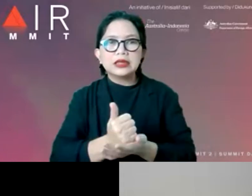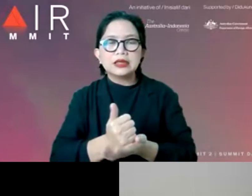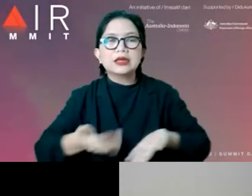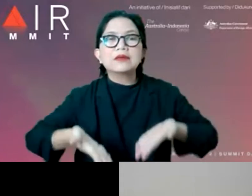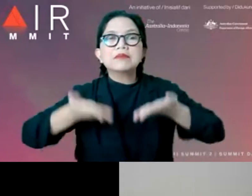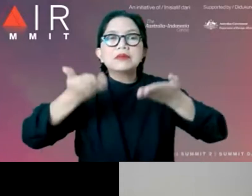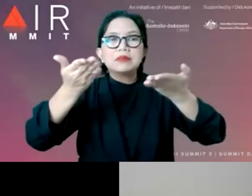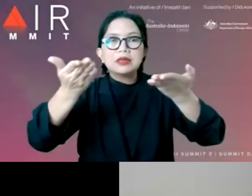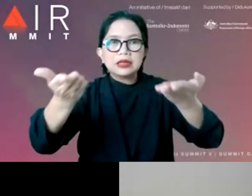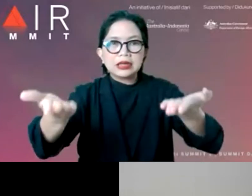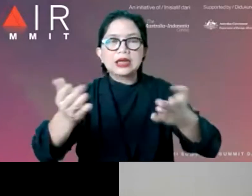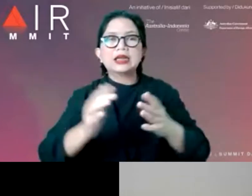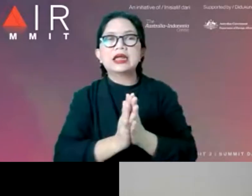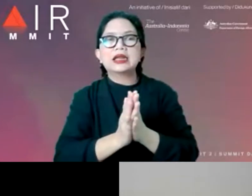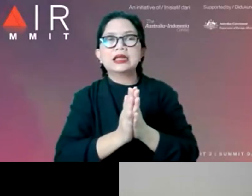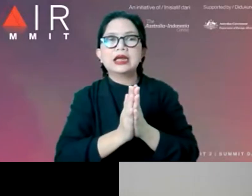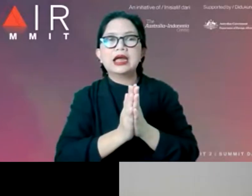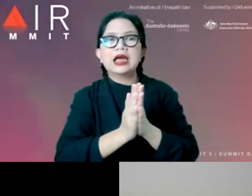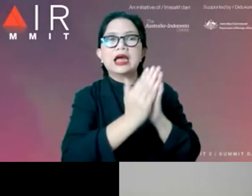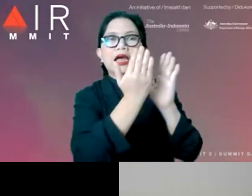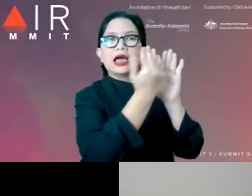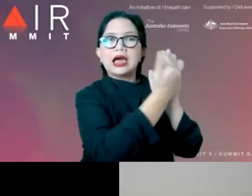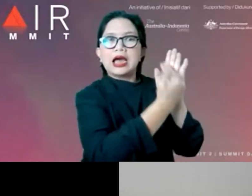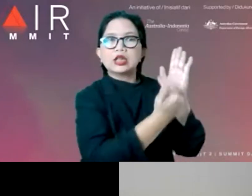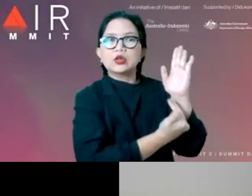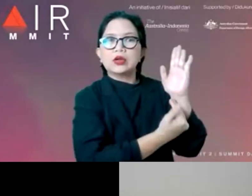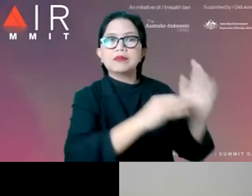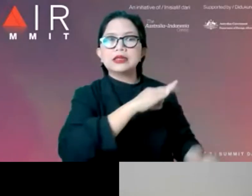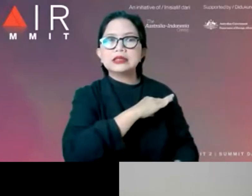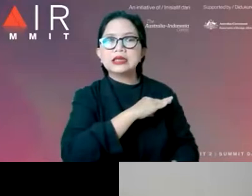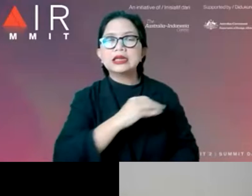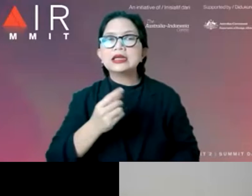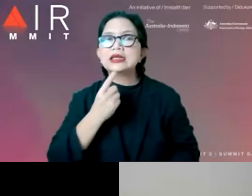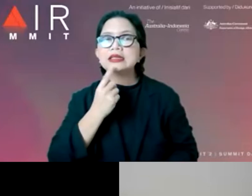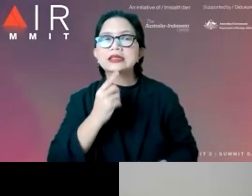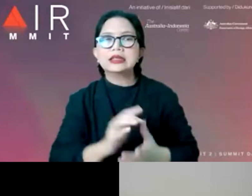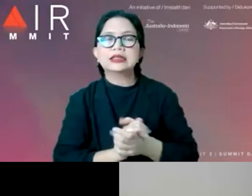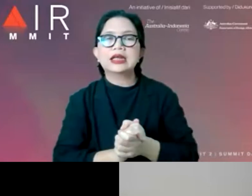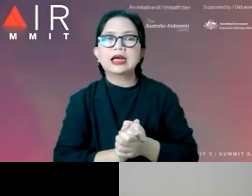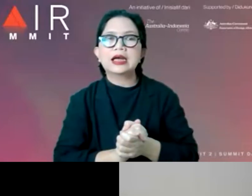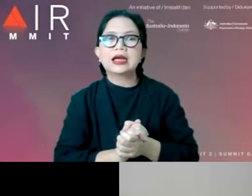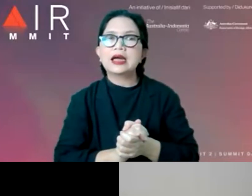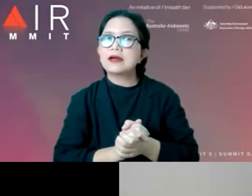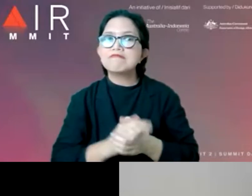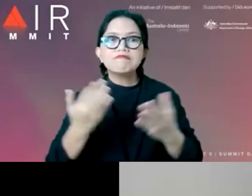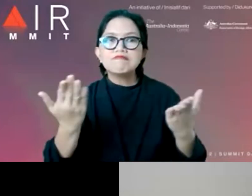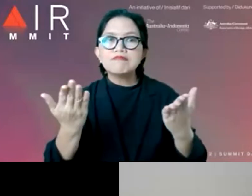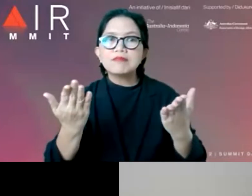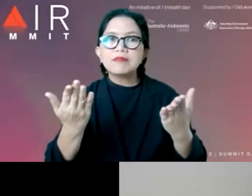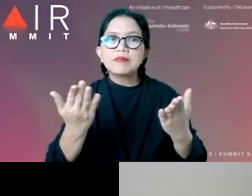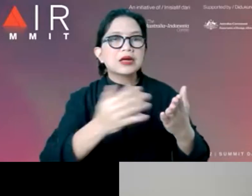on architecture of e-government system. I think we are waiting for this